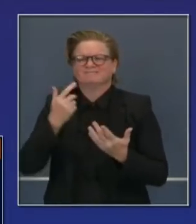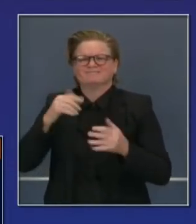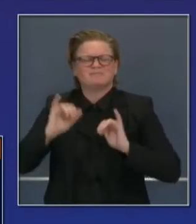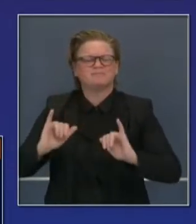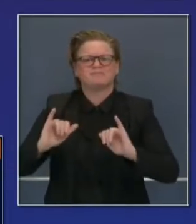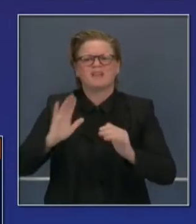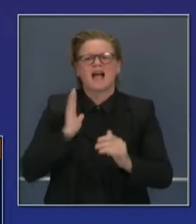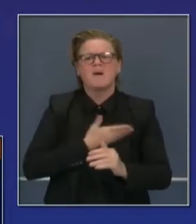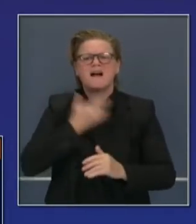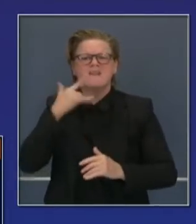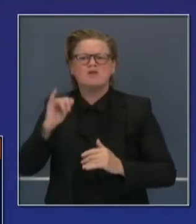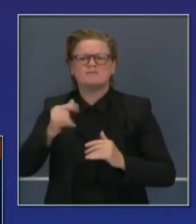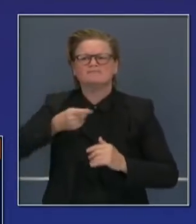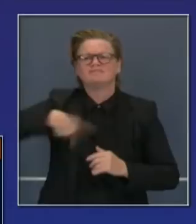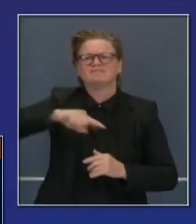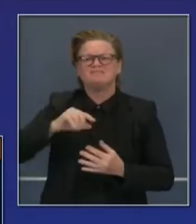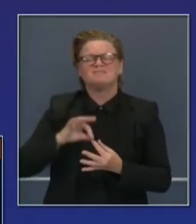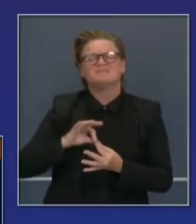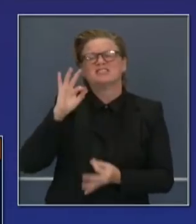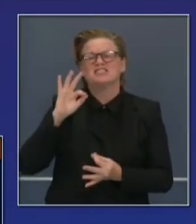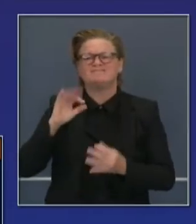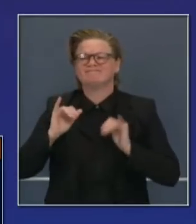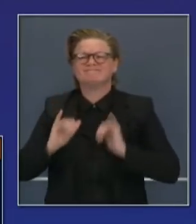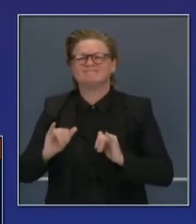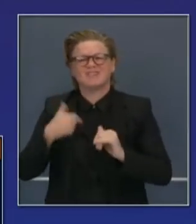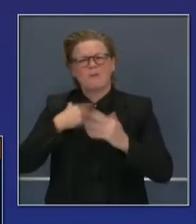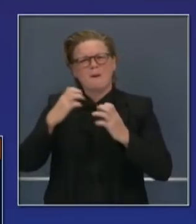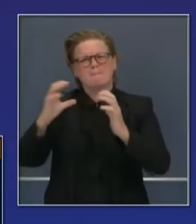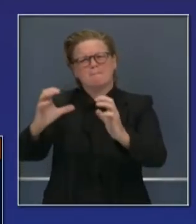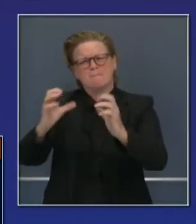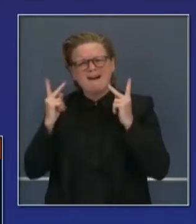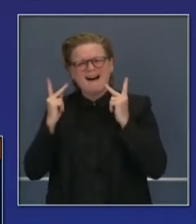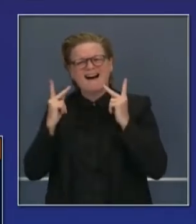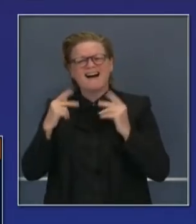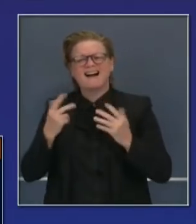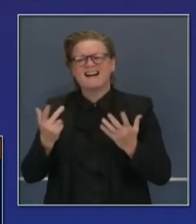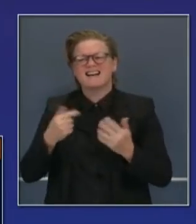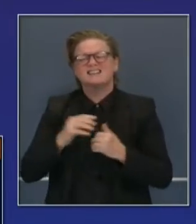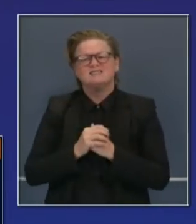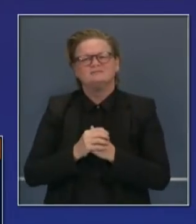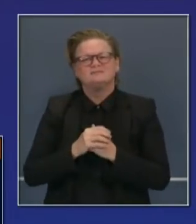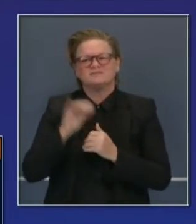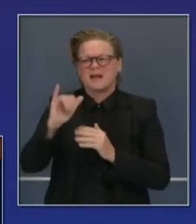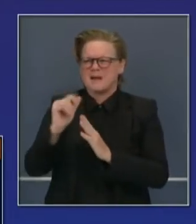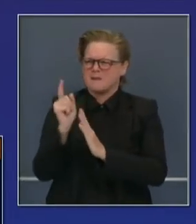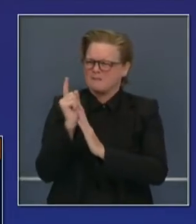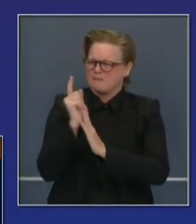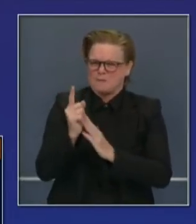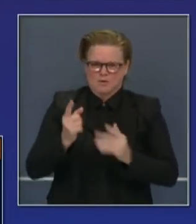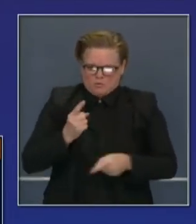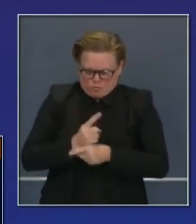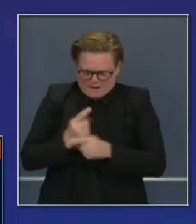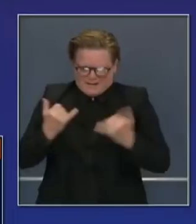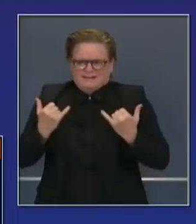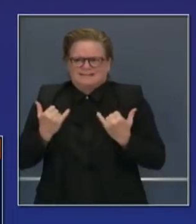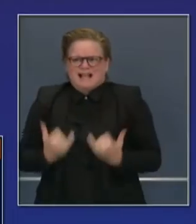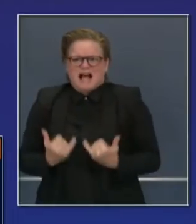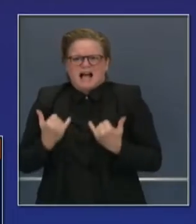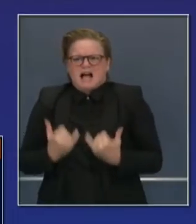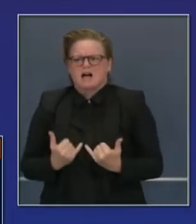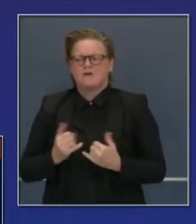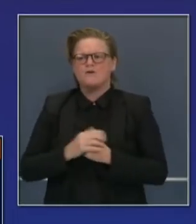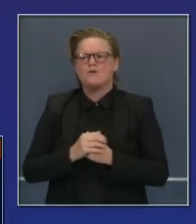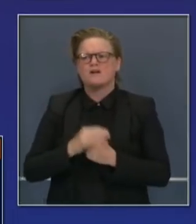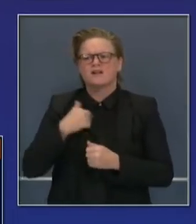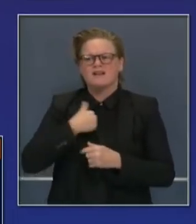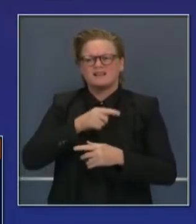capacity and make sure that we meet this moment as well in this third and what we hope